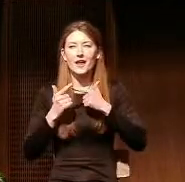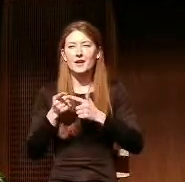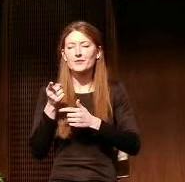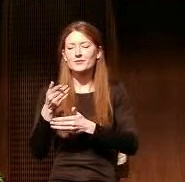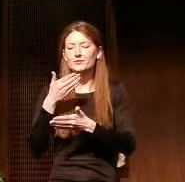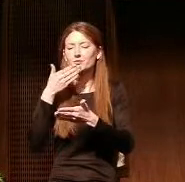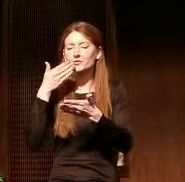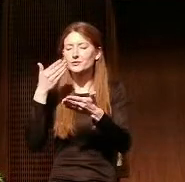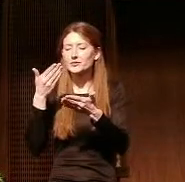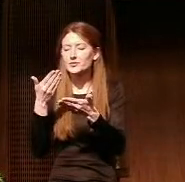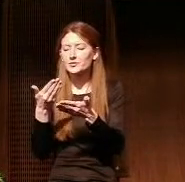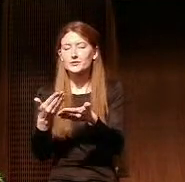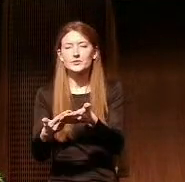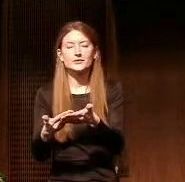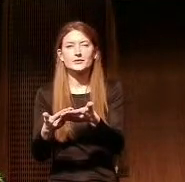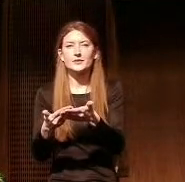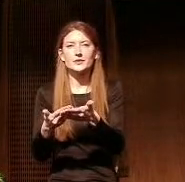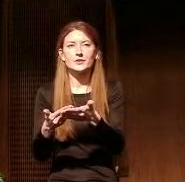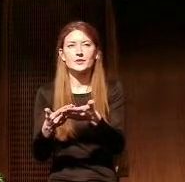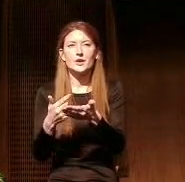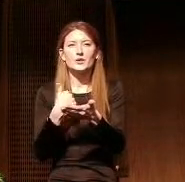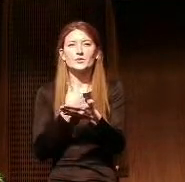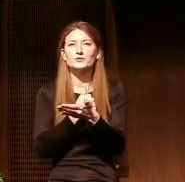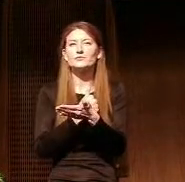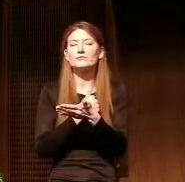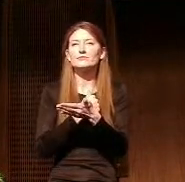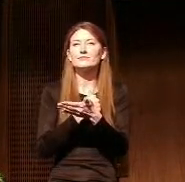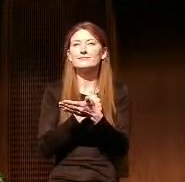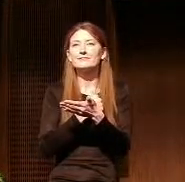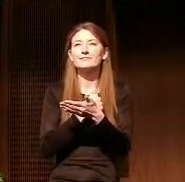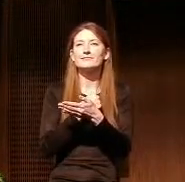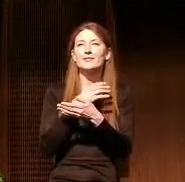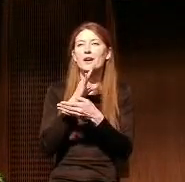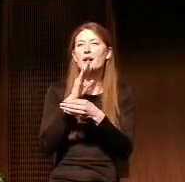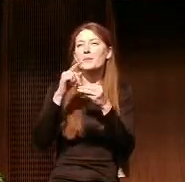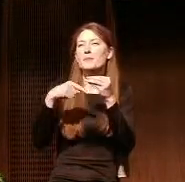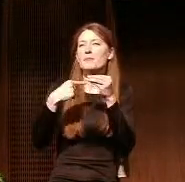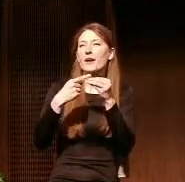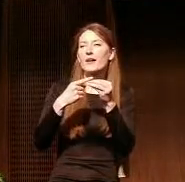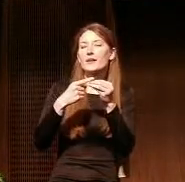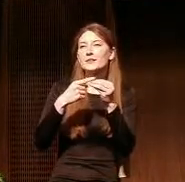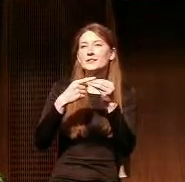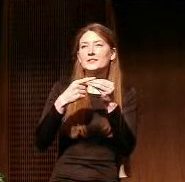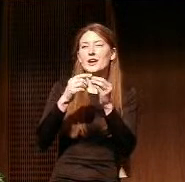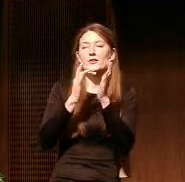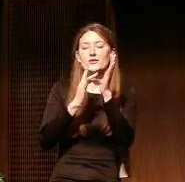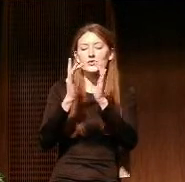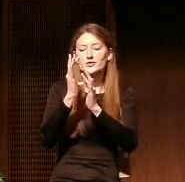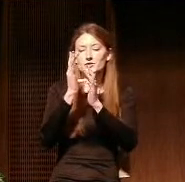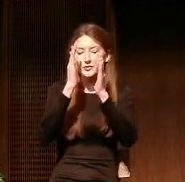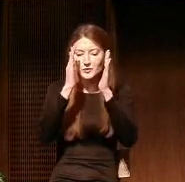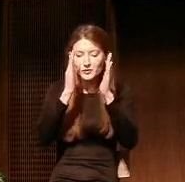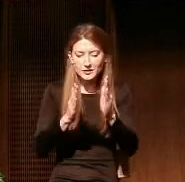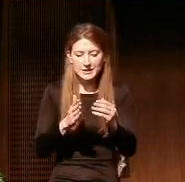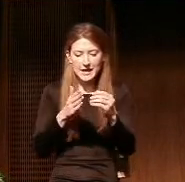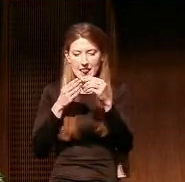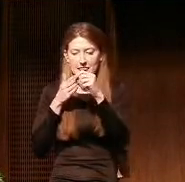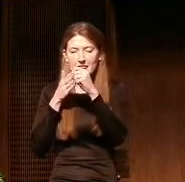about a godly Christian leader who can encourage us